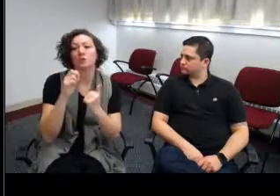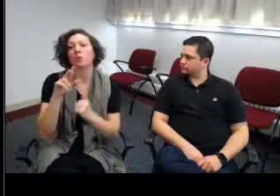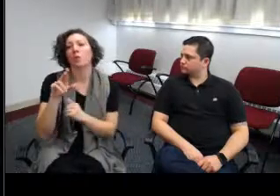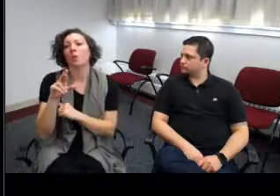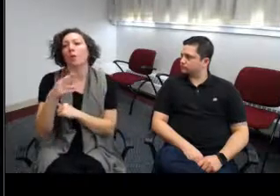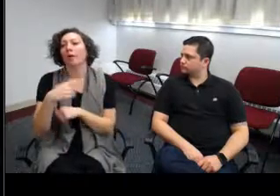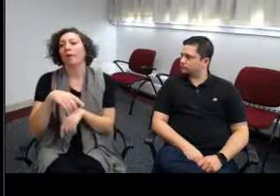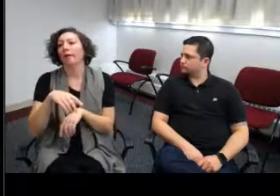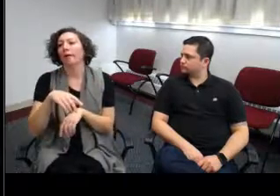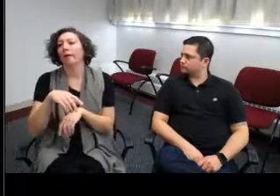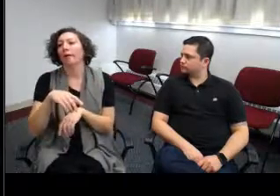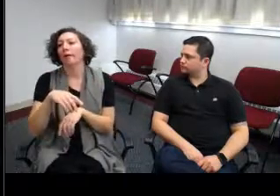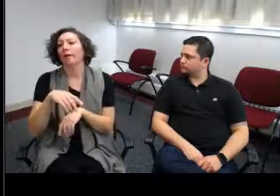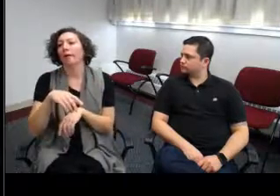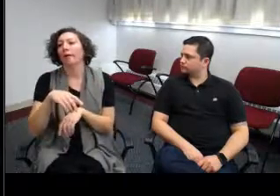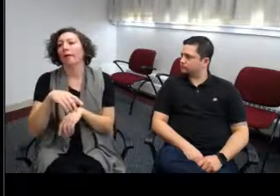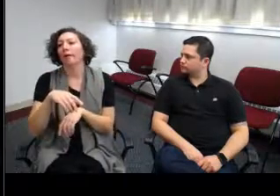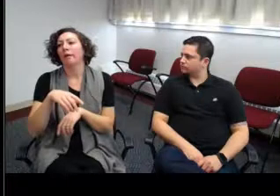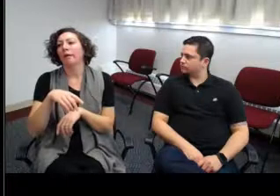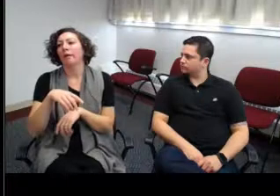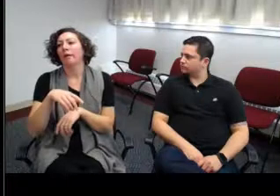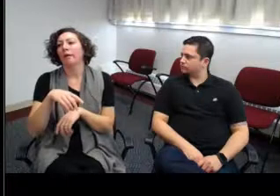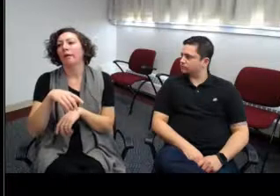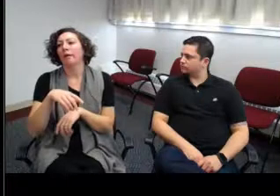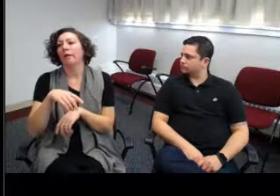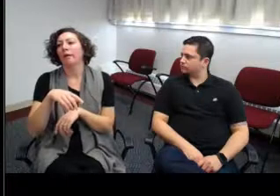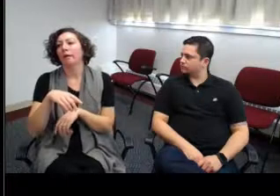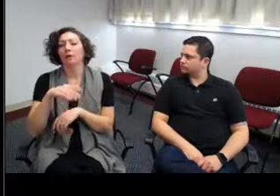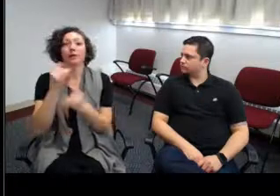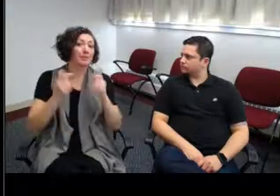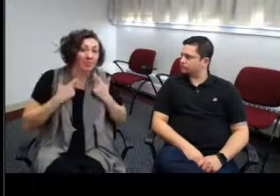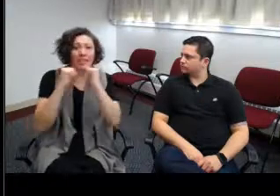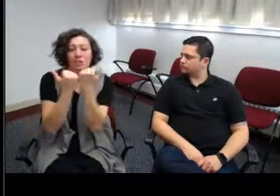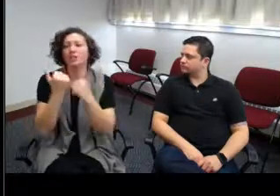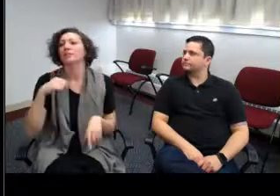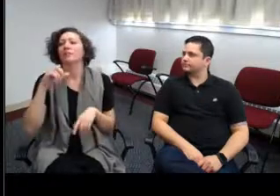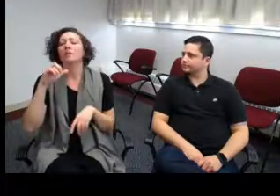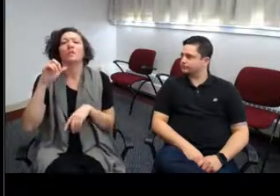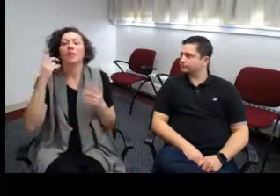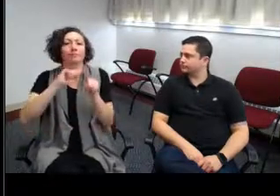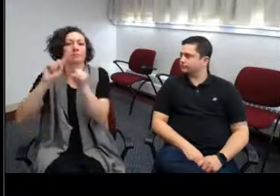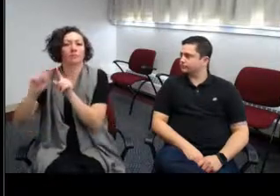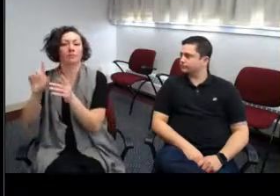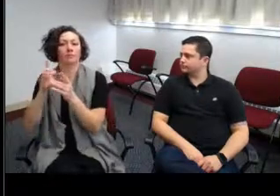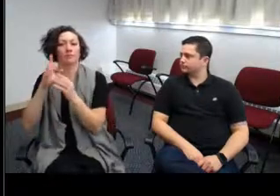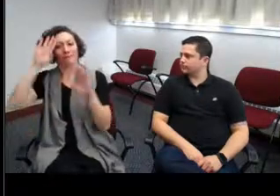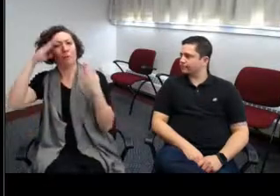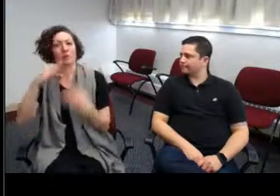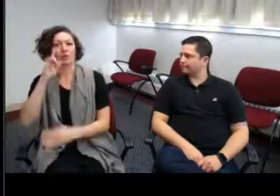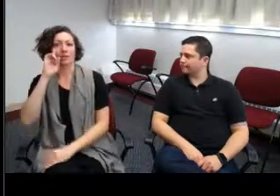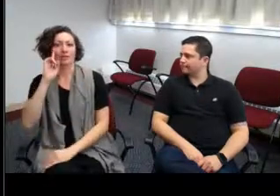state has local interpreting agencies, independent living agencies,